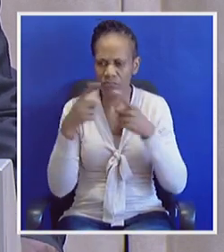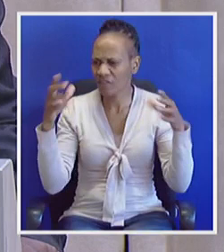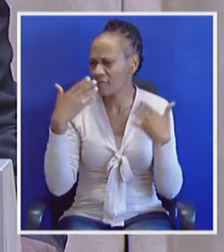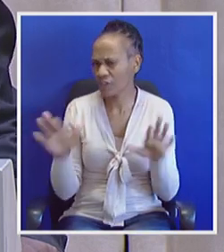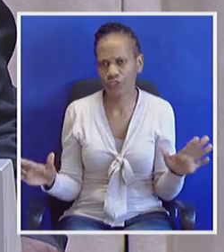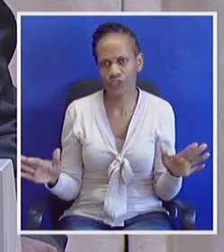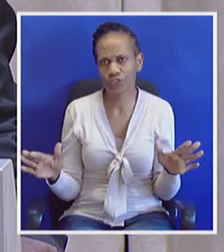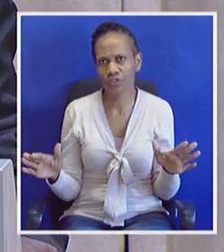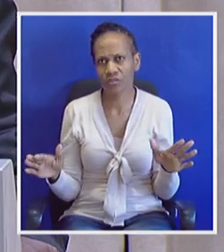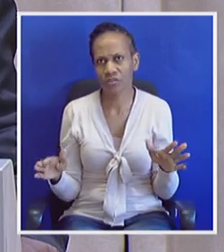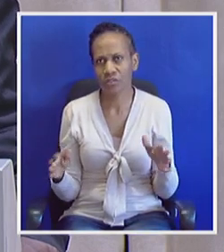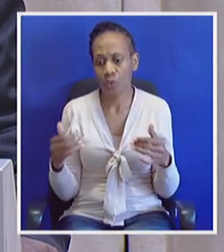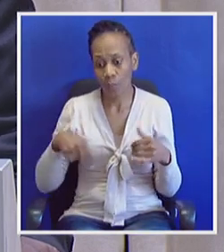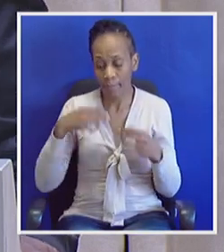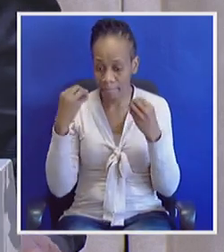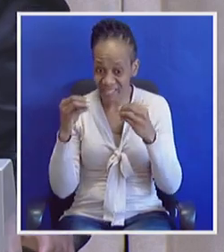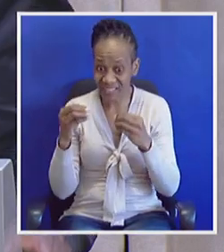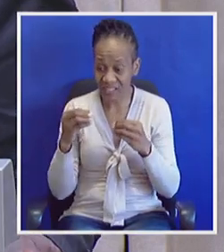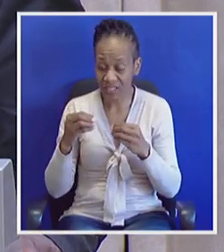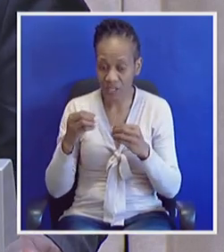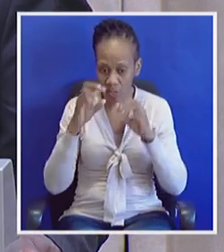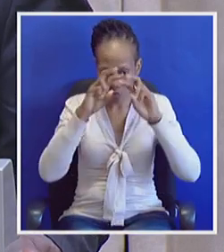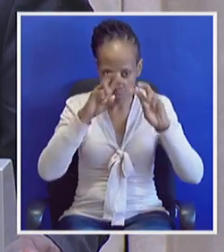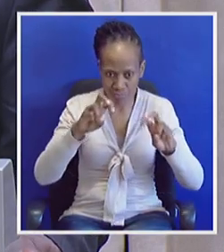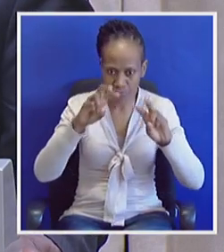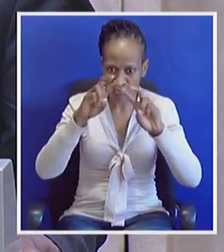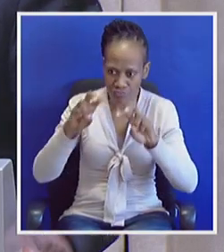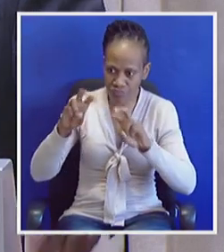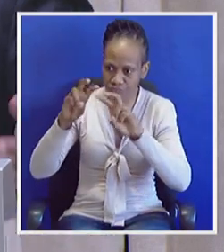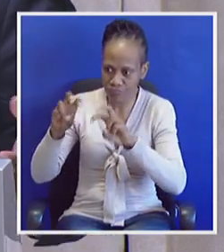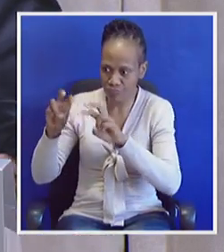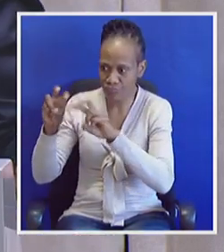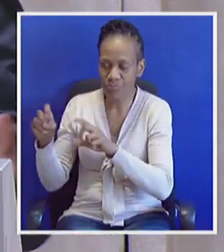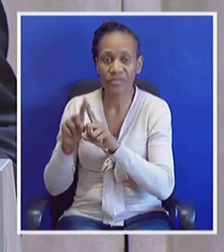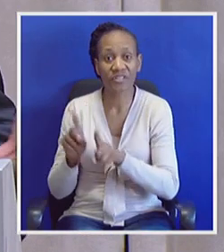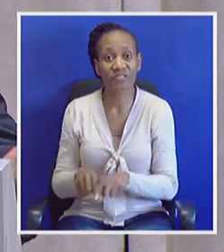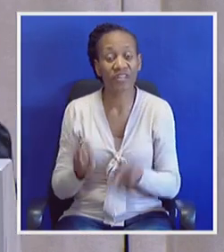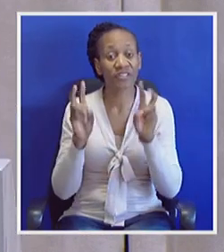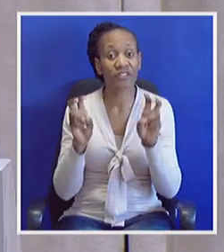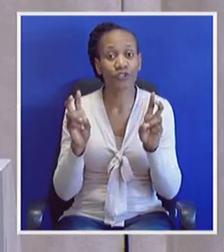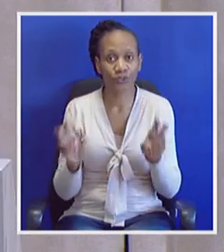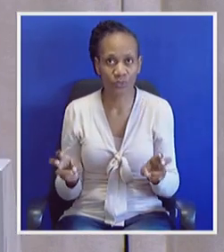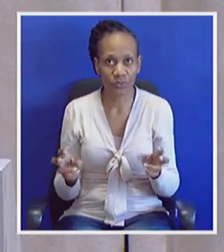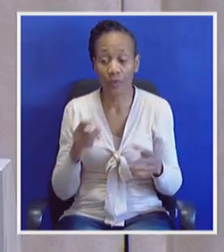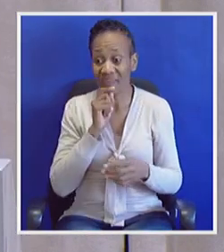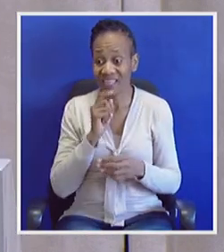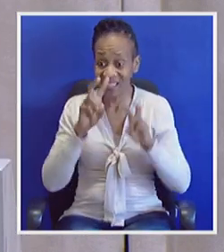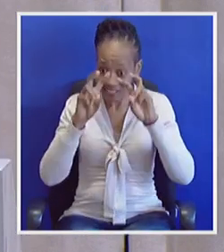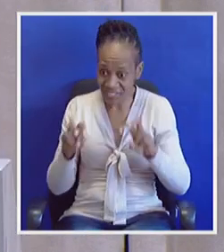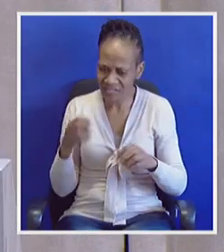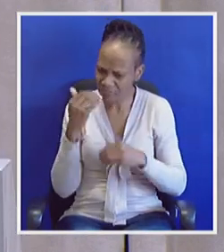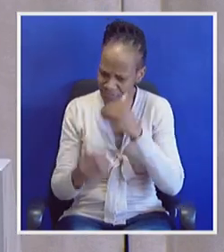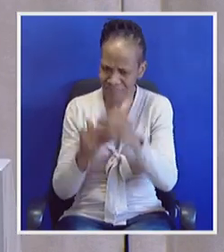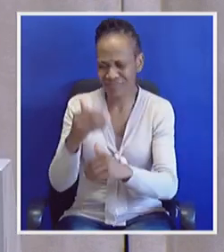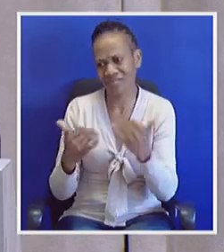in the process of investigating all these matters. So the investigations are underway.